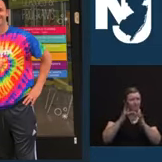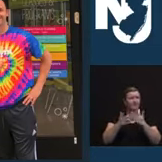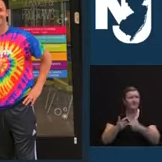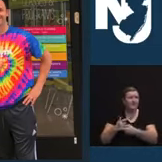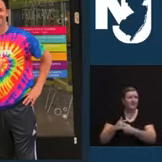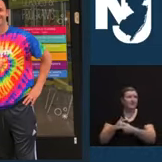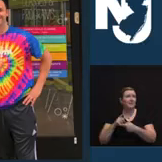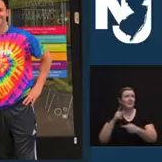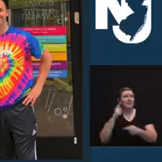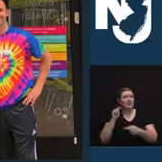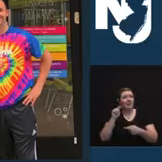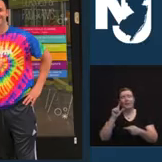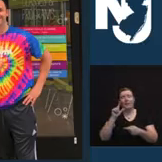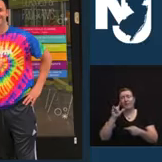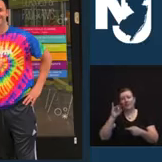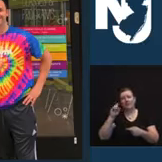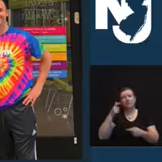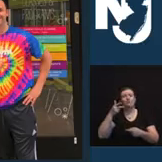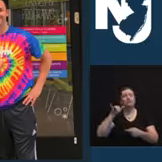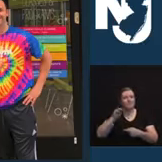thelittlegym.com/JerseyCityNJ.